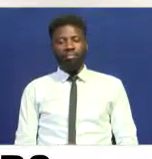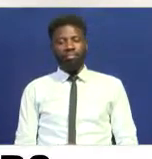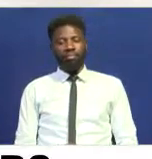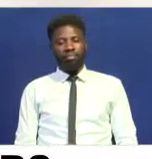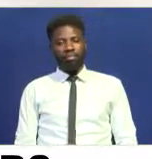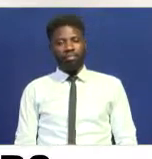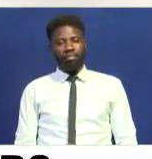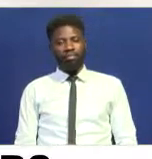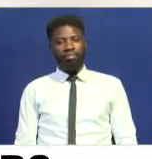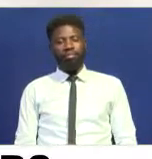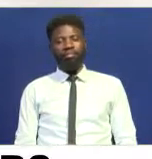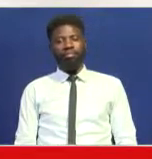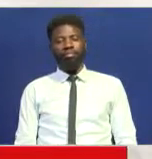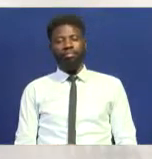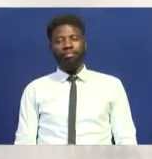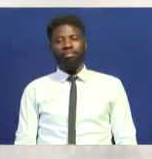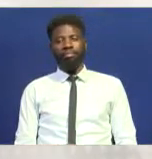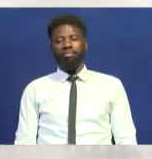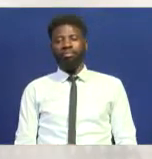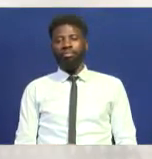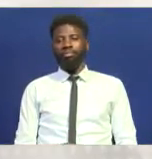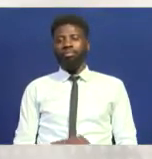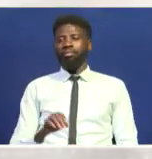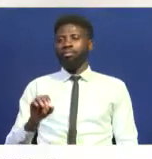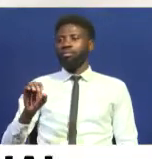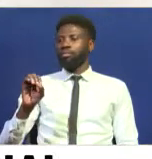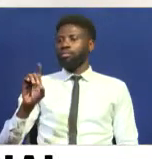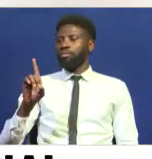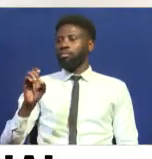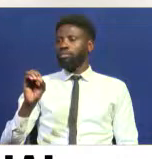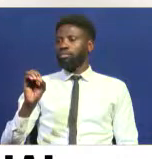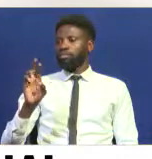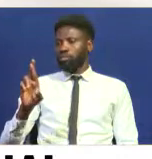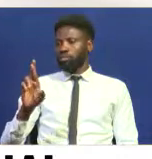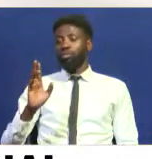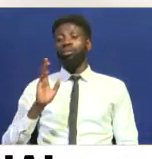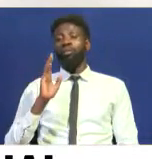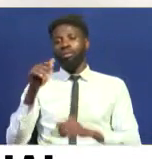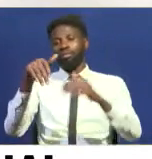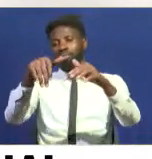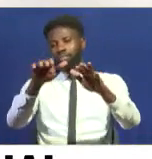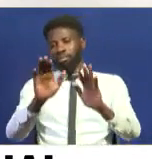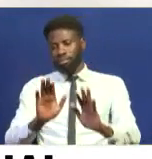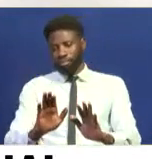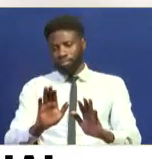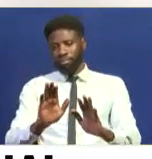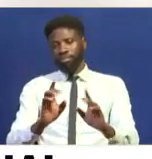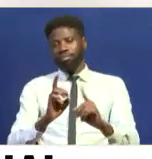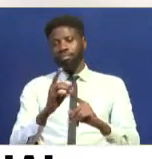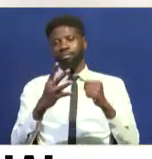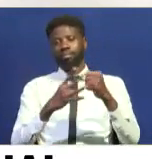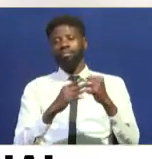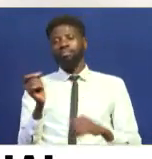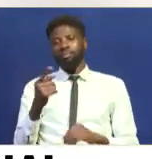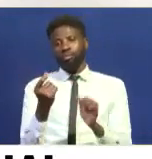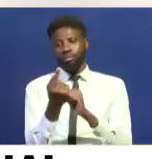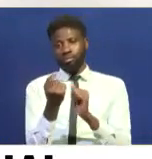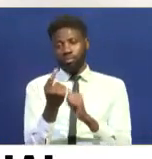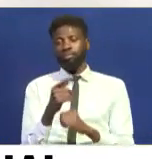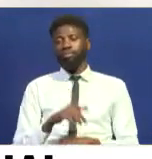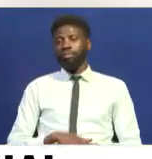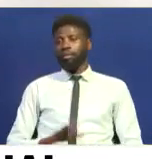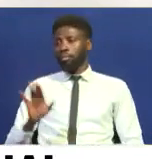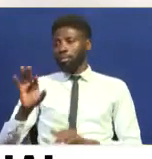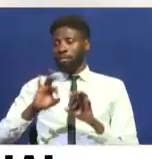Now, and the late Gor Mahia and Harambee Stars legend Austin Oduor will be giving a befitting send-off on the 9th of November, according to his former teammate and